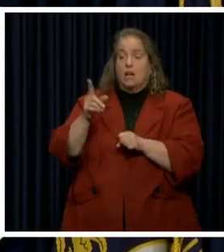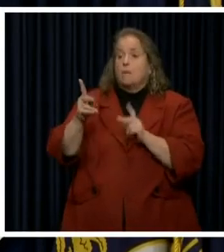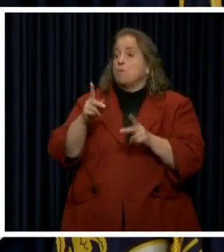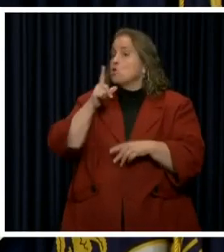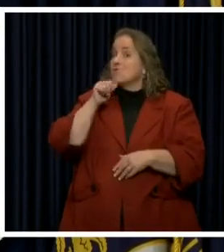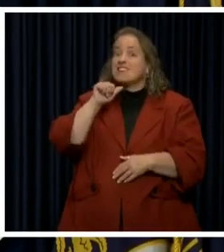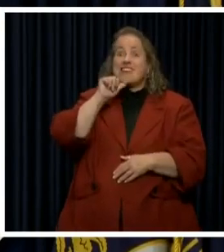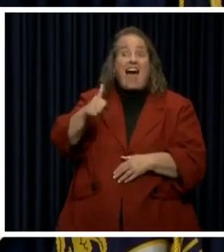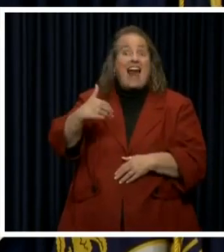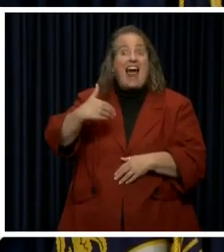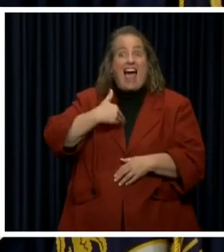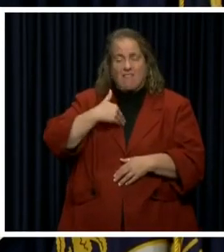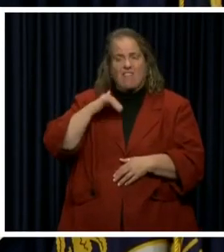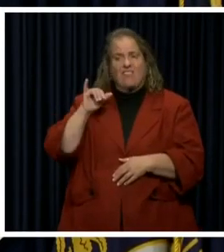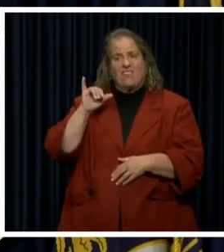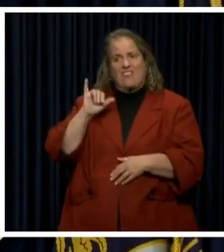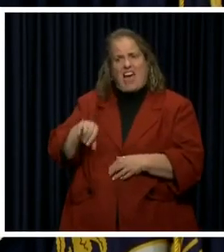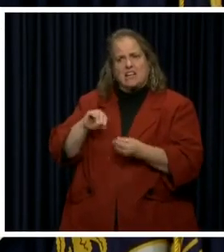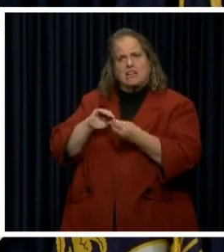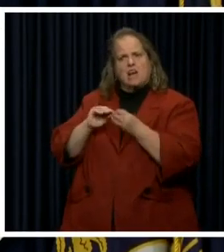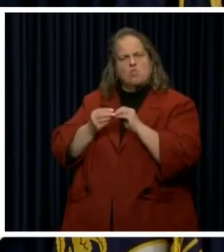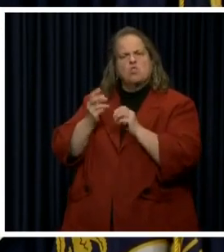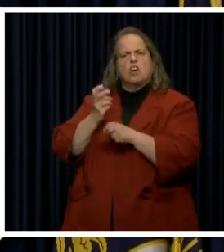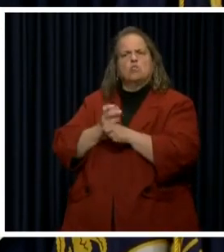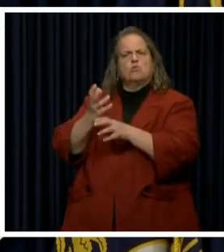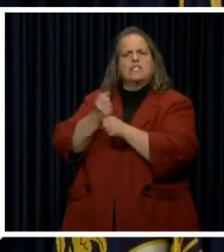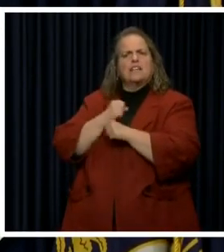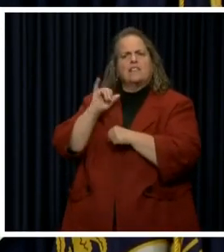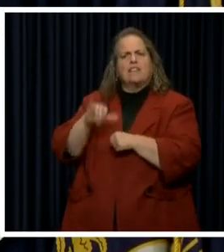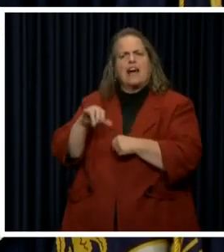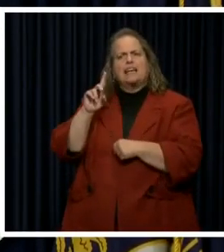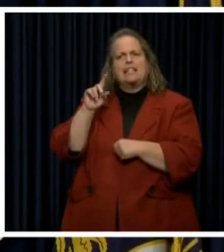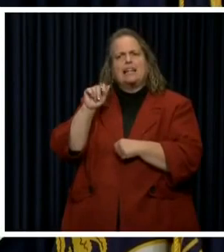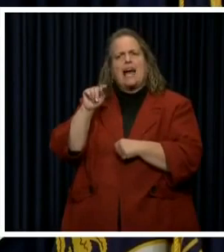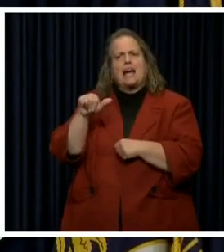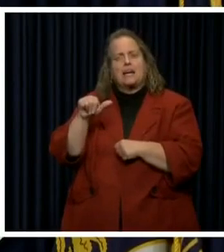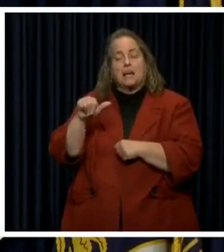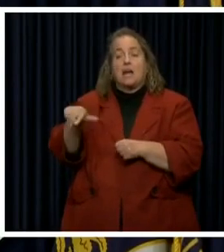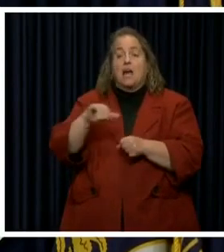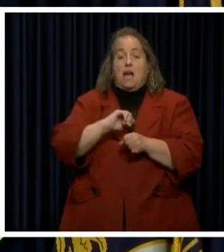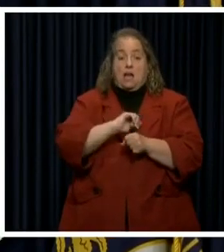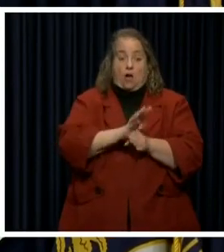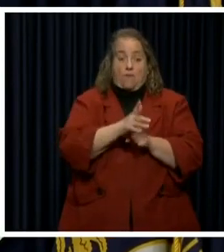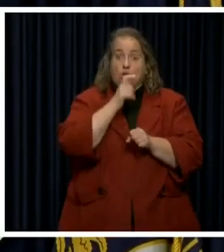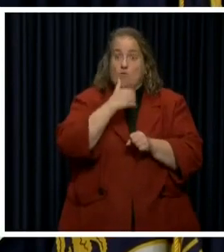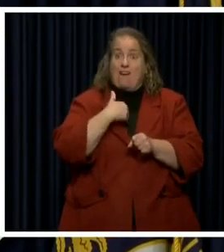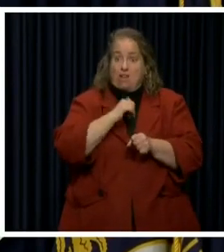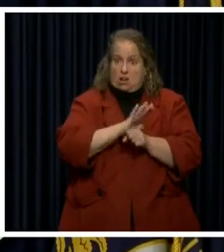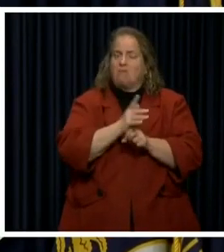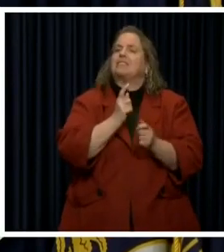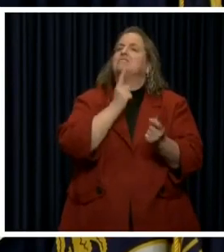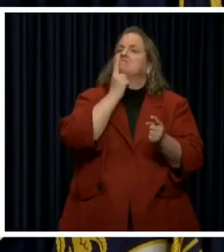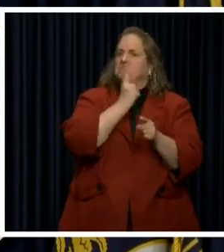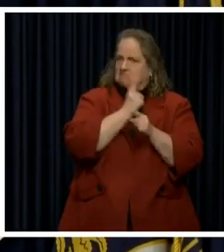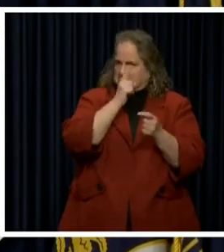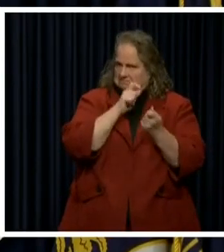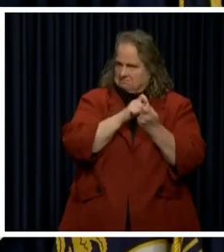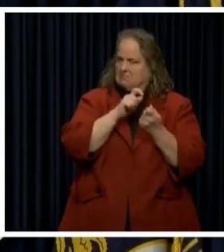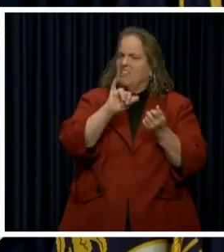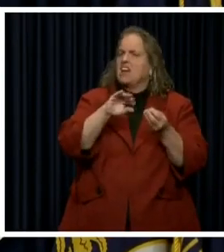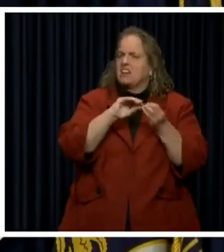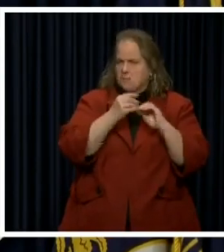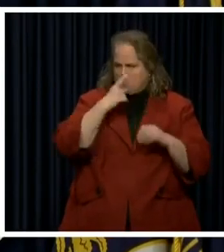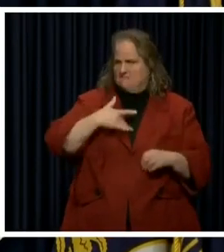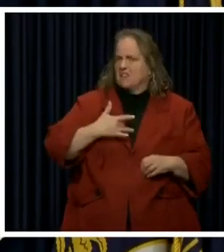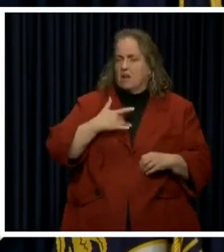getting closer to getting, we believe our data on positive tests is accurate. On negative, it's not yet. And part of